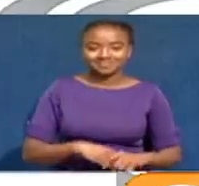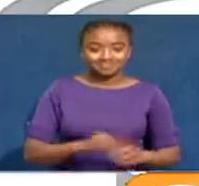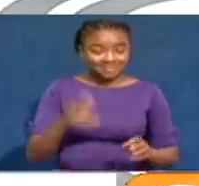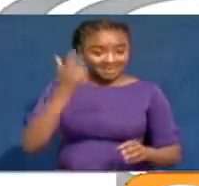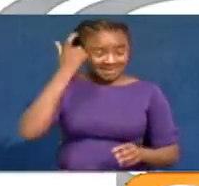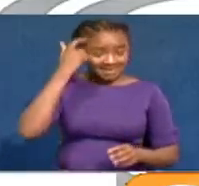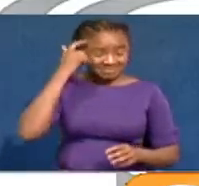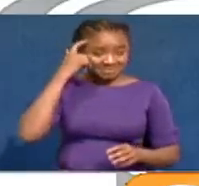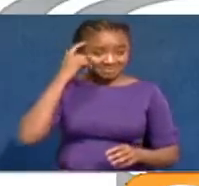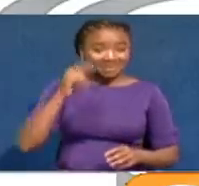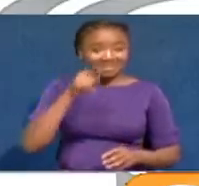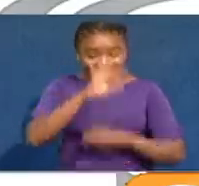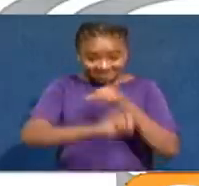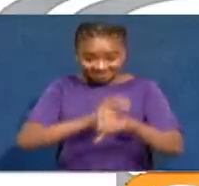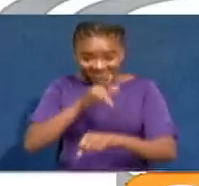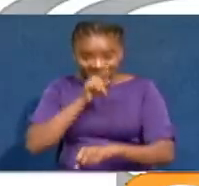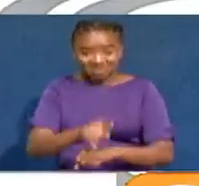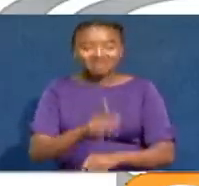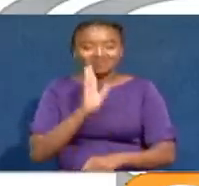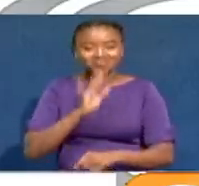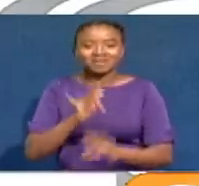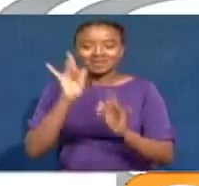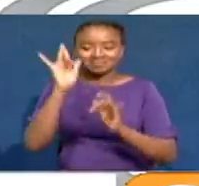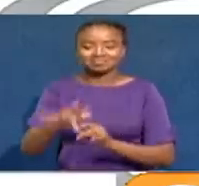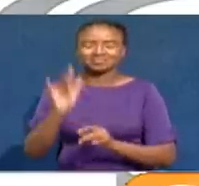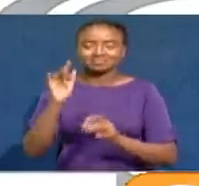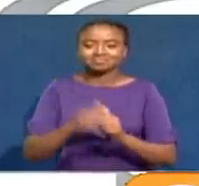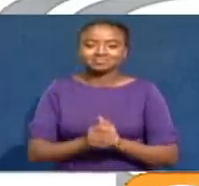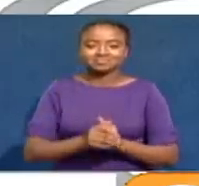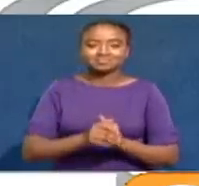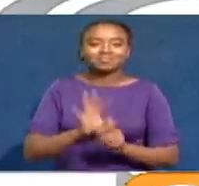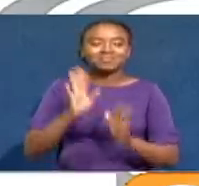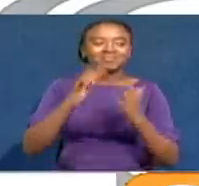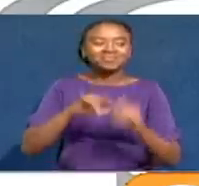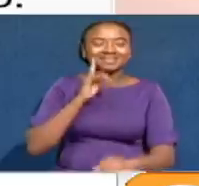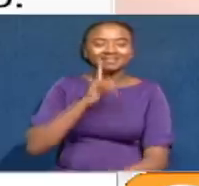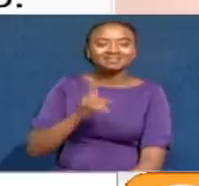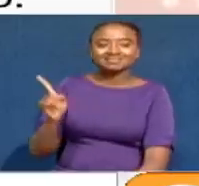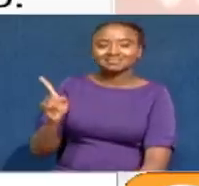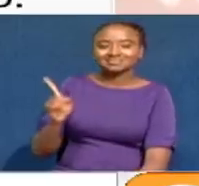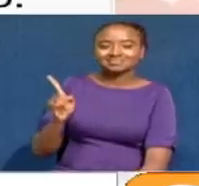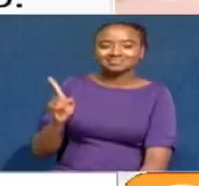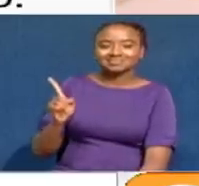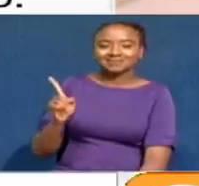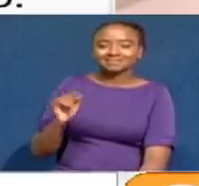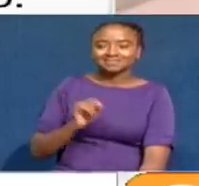Remember, we will replay that tape. Mutua Lloyd is saying, ask Maoka Maore,